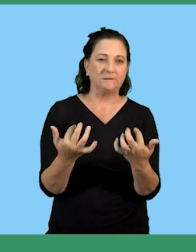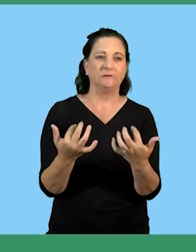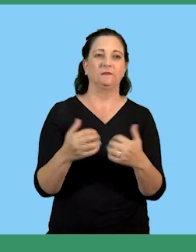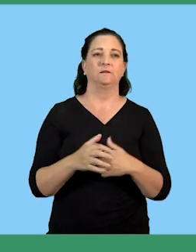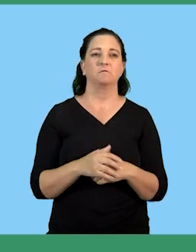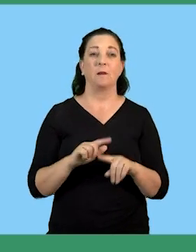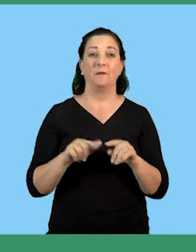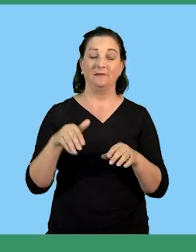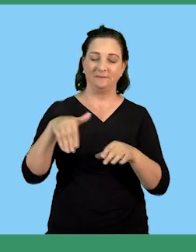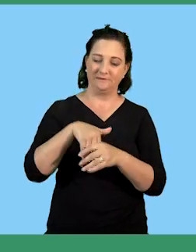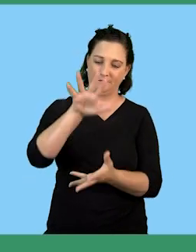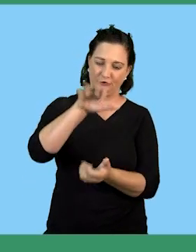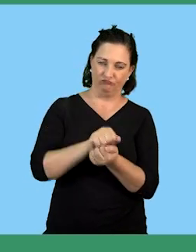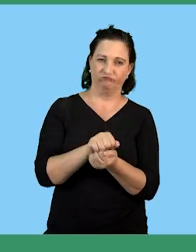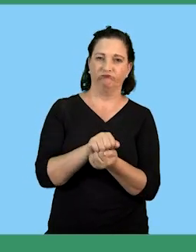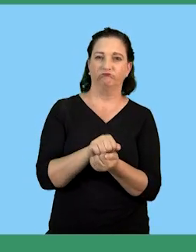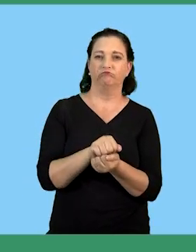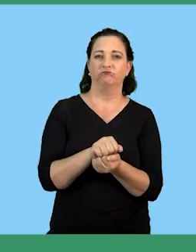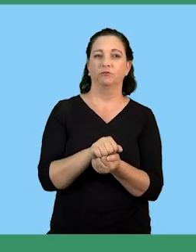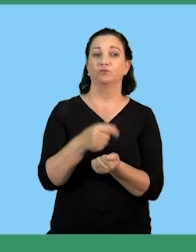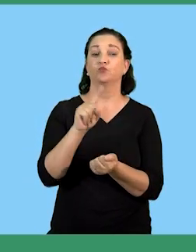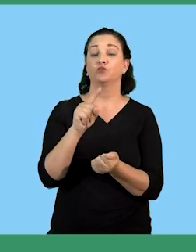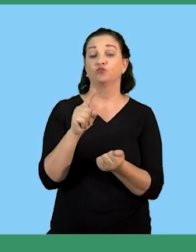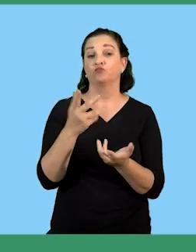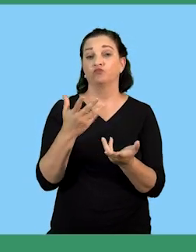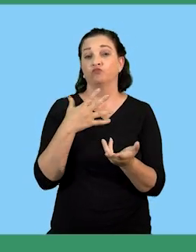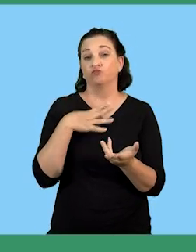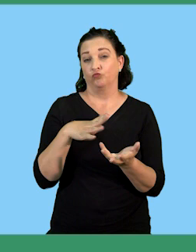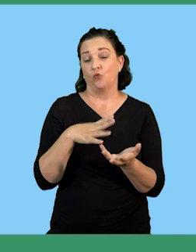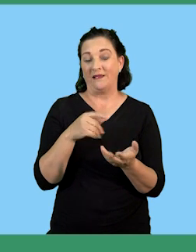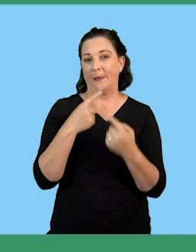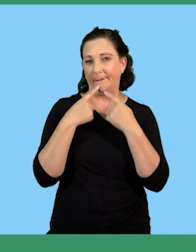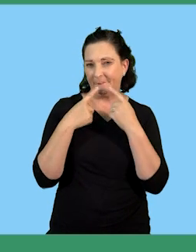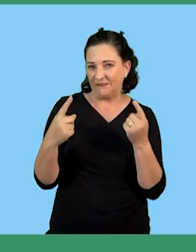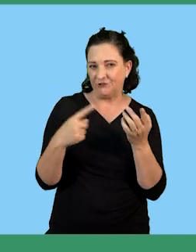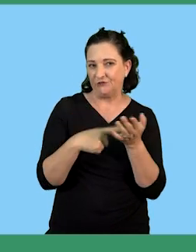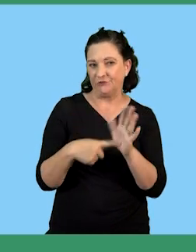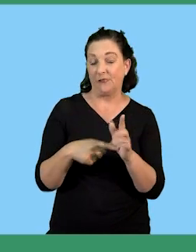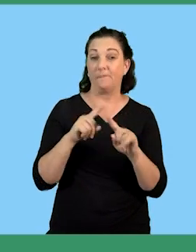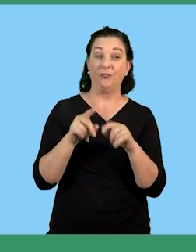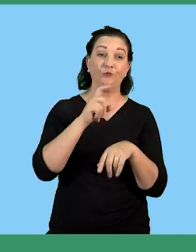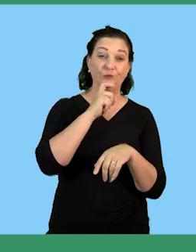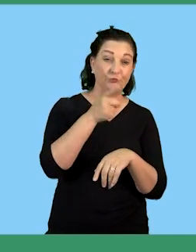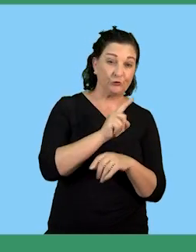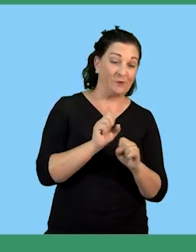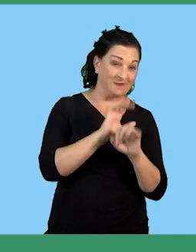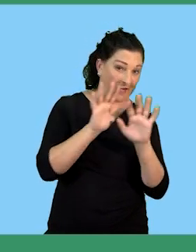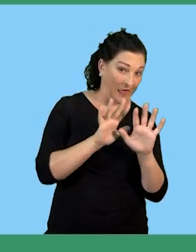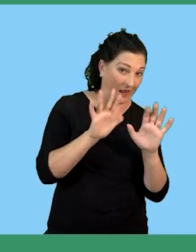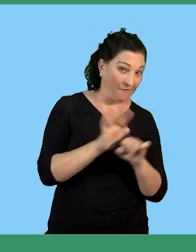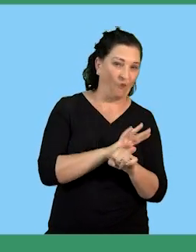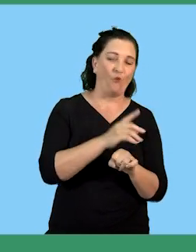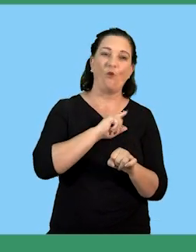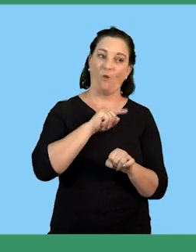graphs or charts. Contain summaries of what the presenter wants to convey. Be colorful and